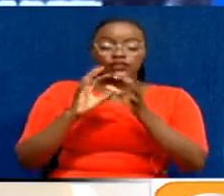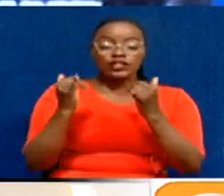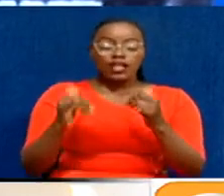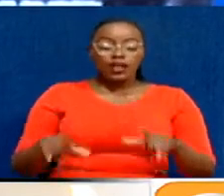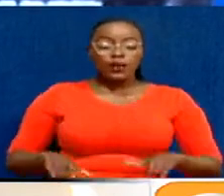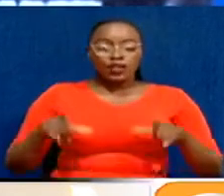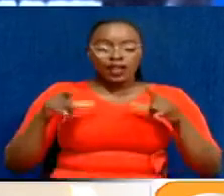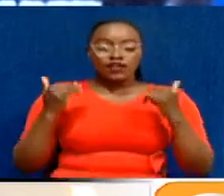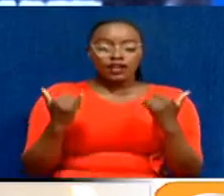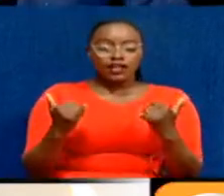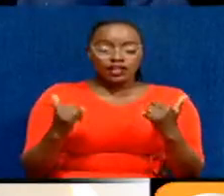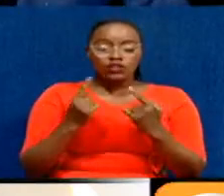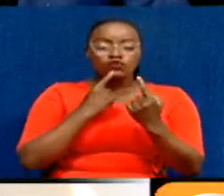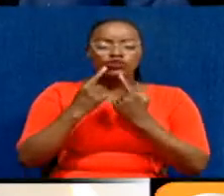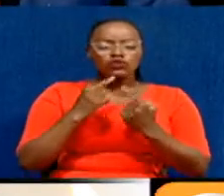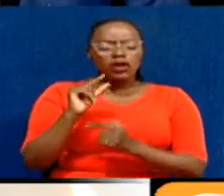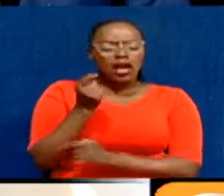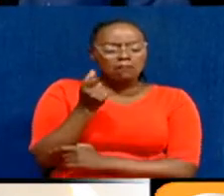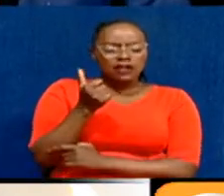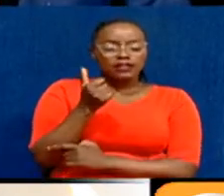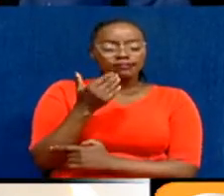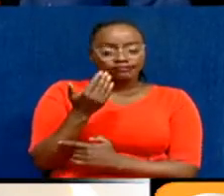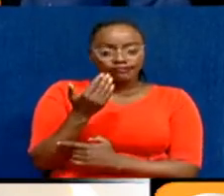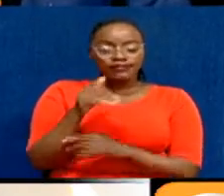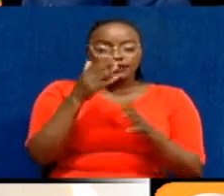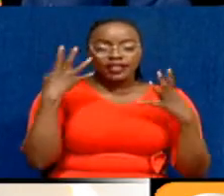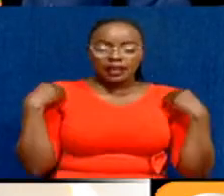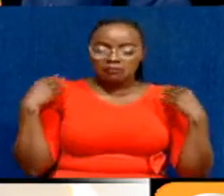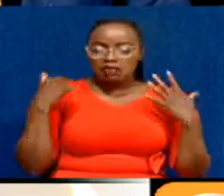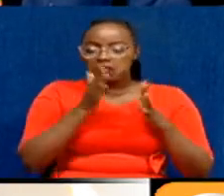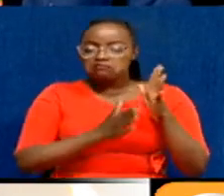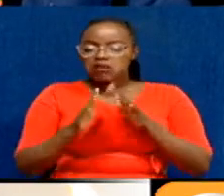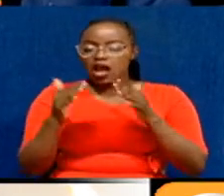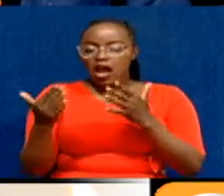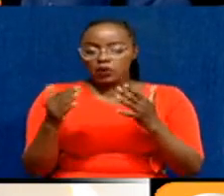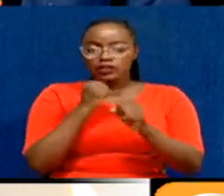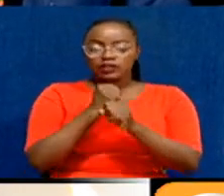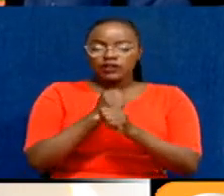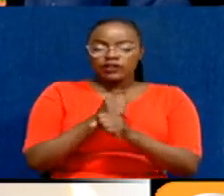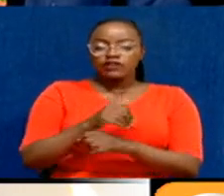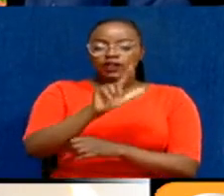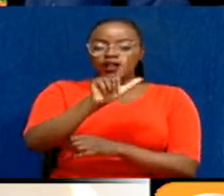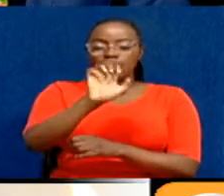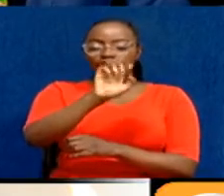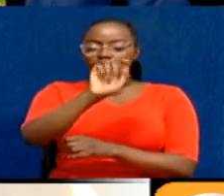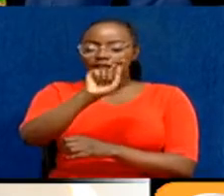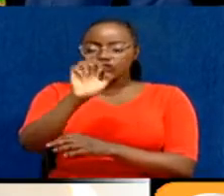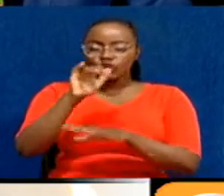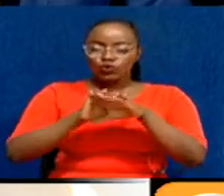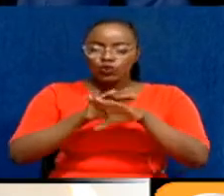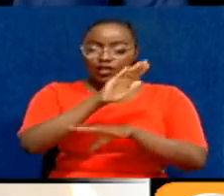me live now to talk a little bit more about the preparations for that. Stephen, good evening. Of